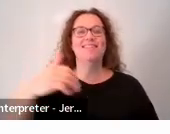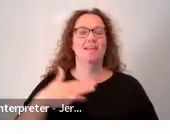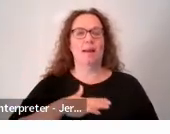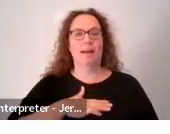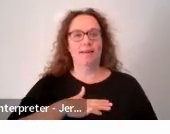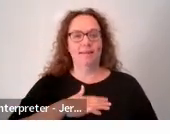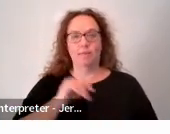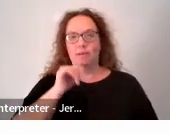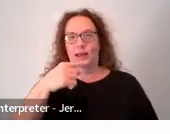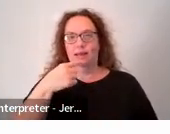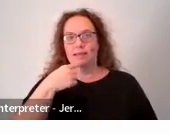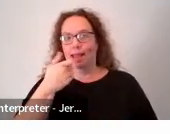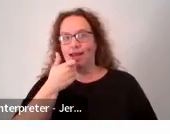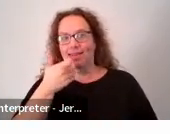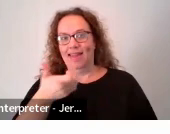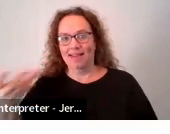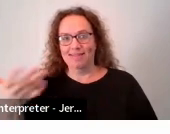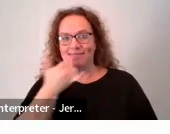glad I wasn't saying anything else.